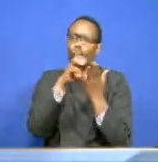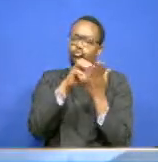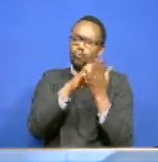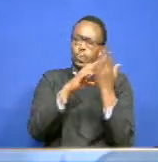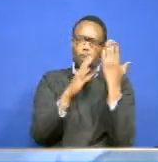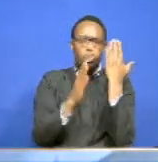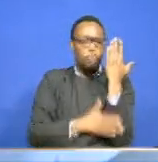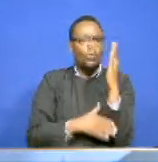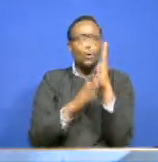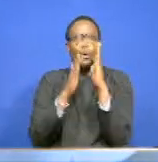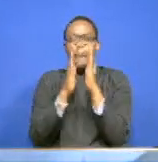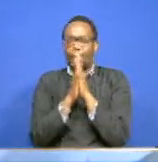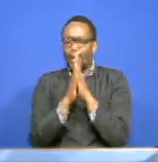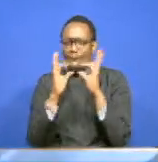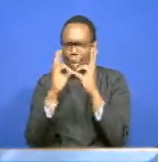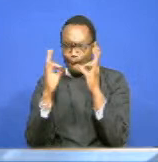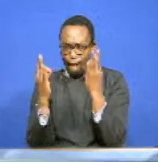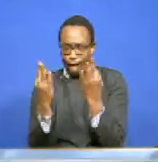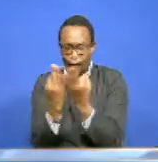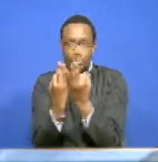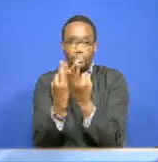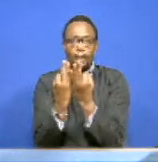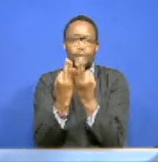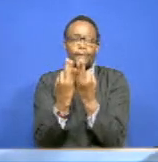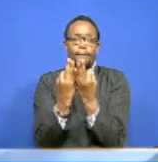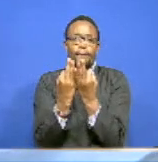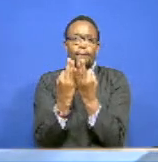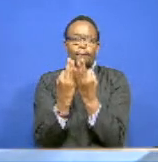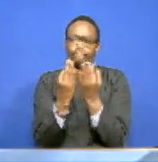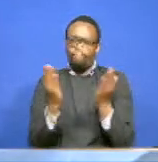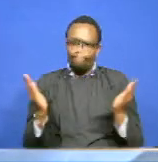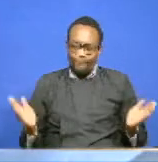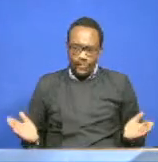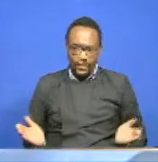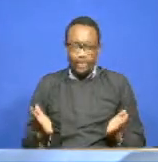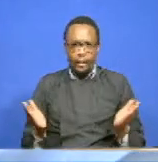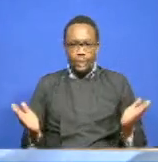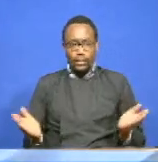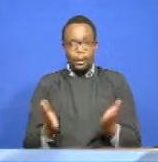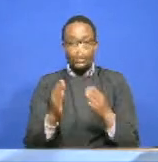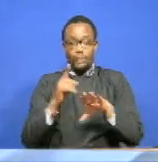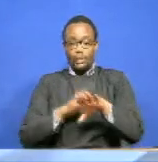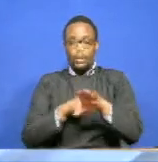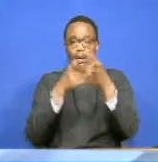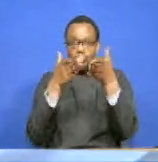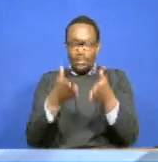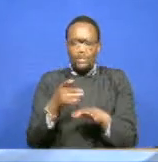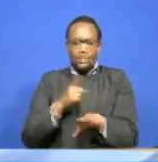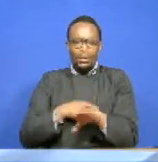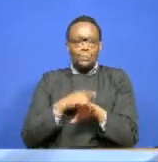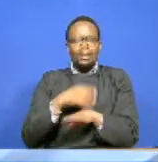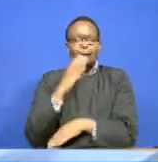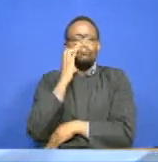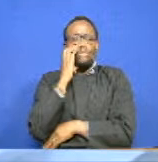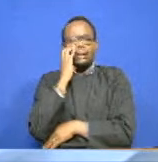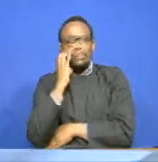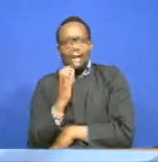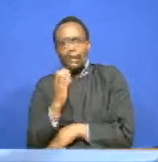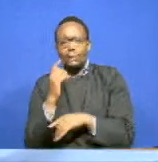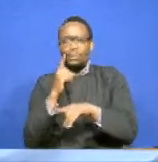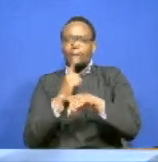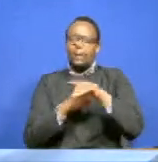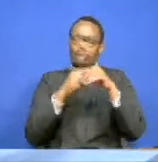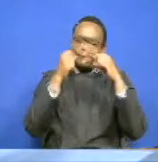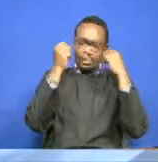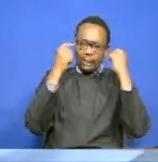for his family, that you encourage them during this time of grief and mourning, the